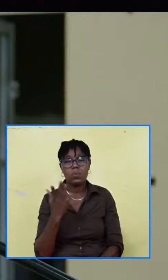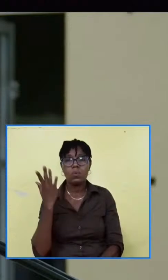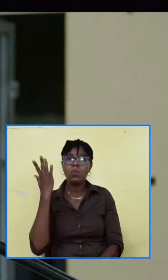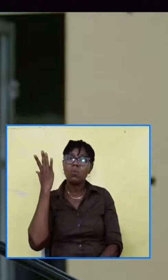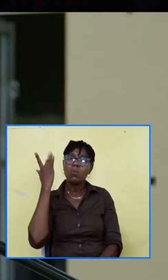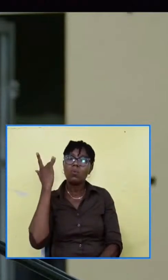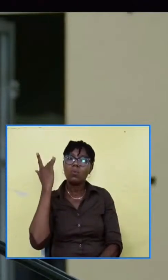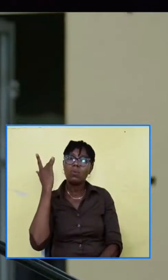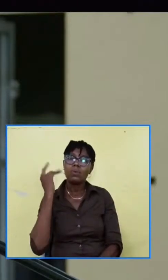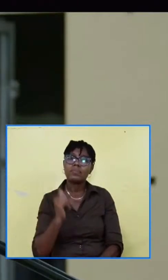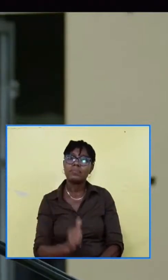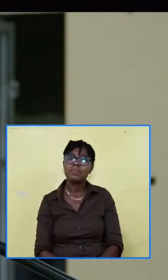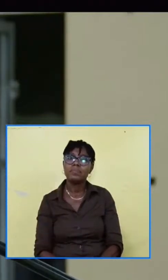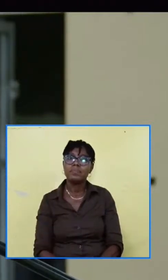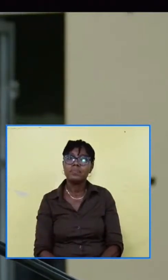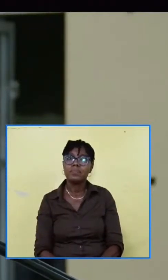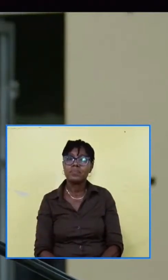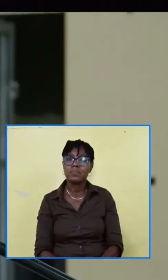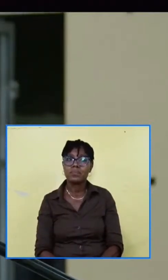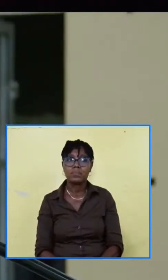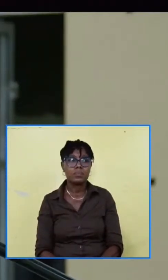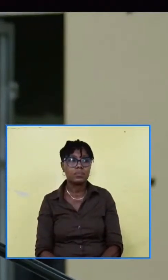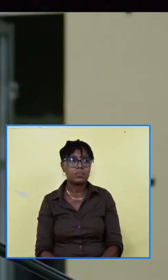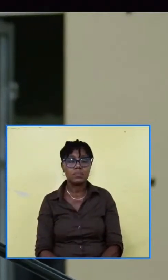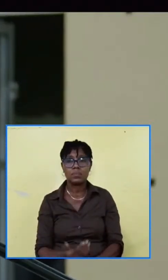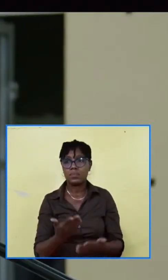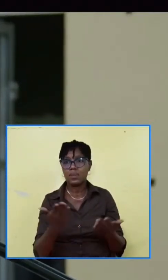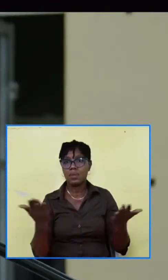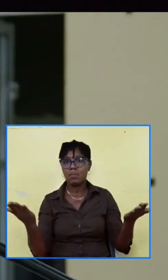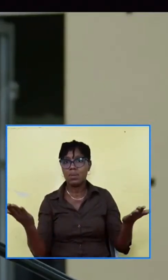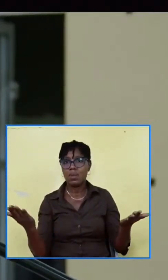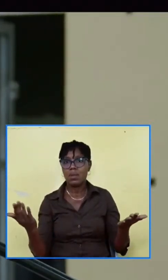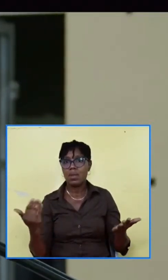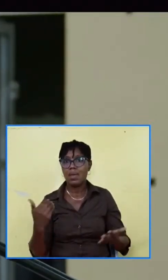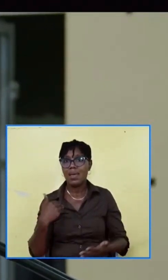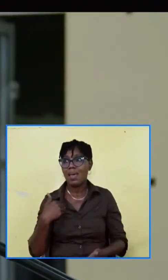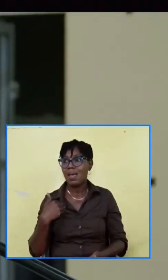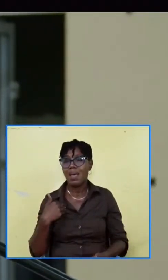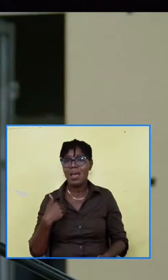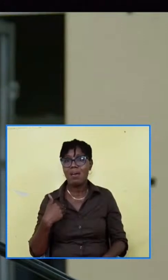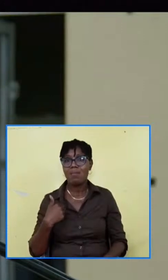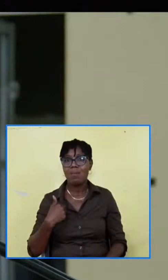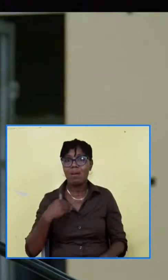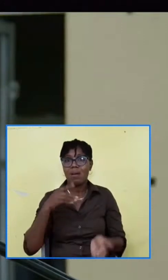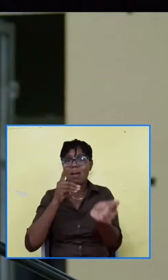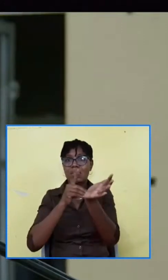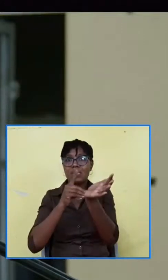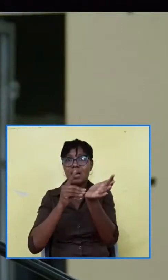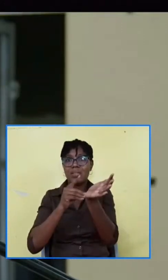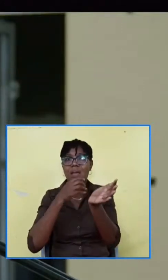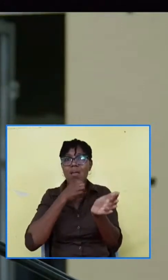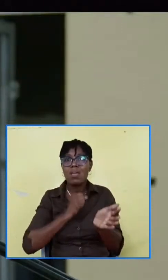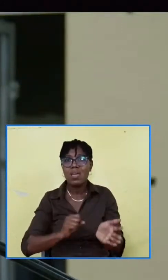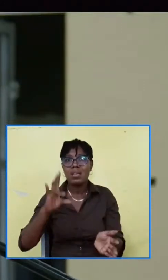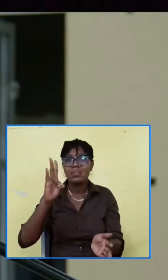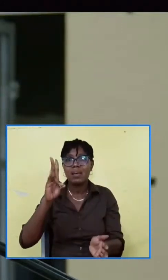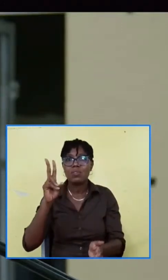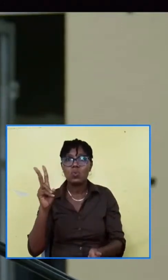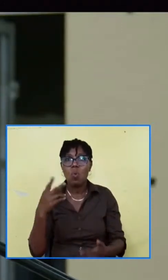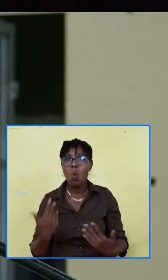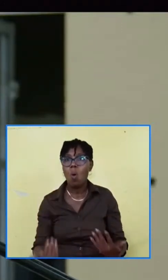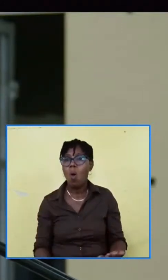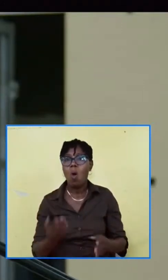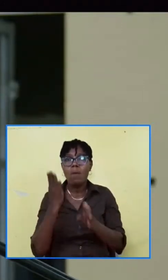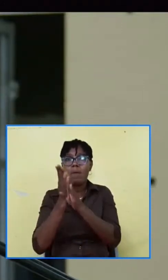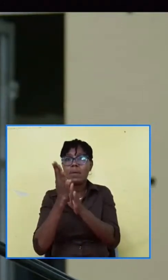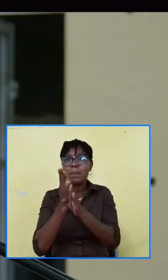whereby, does anybody in here want to have a doctor at 72 doing open heart surgery on them, a bus driver driving them at